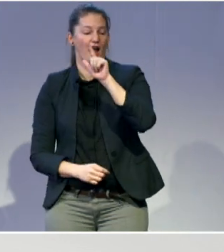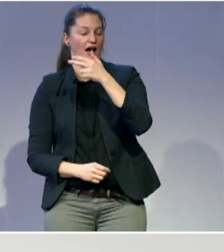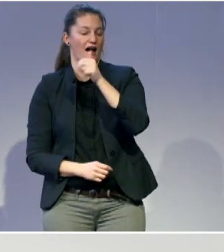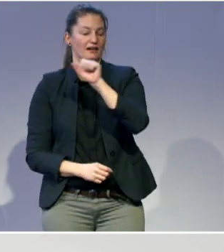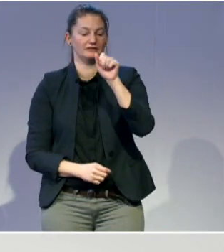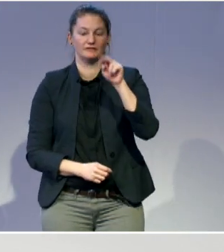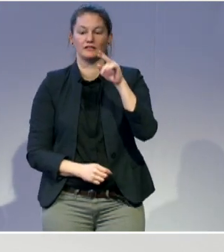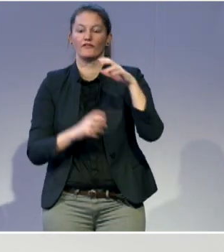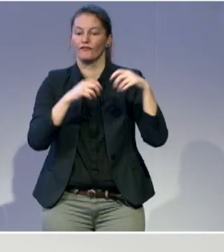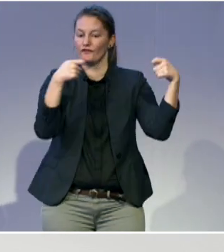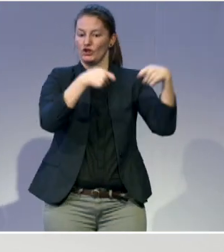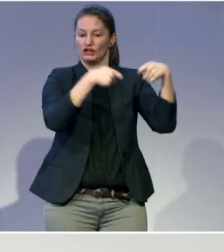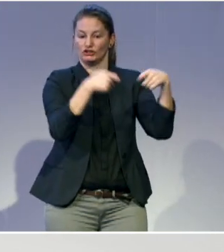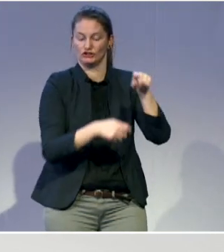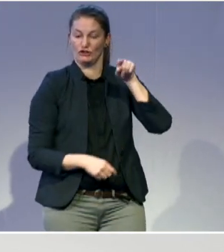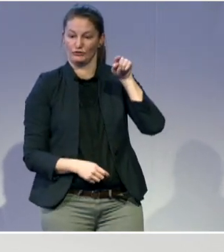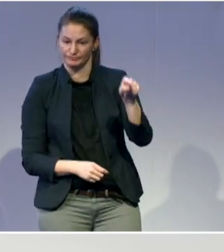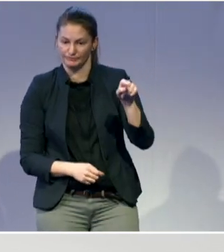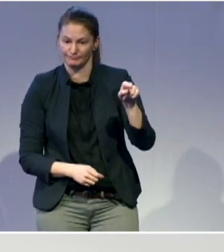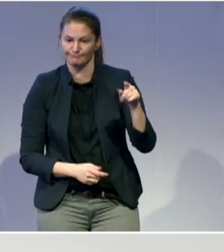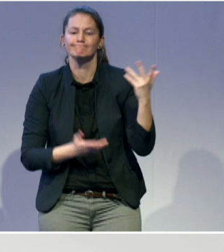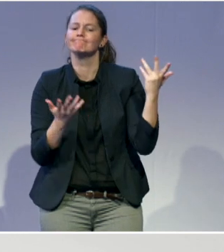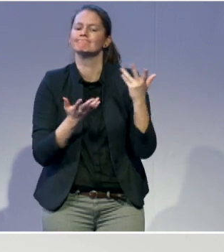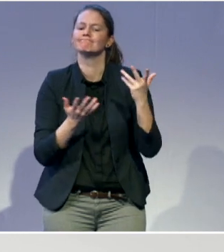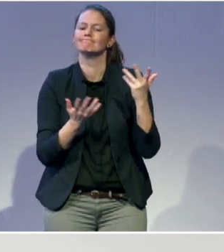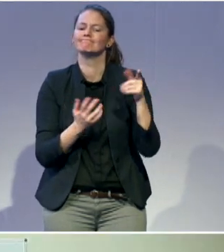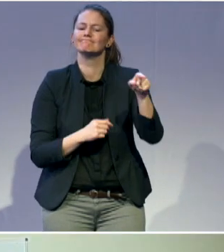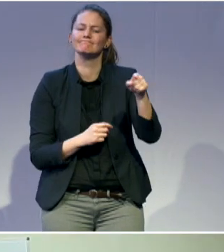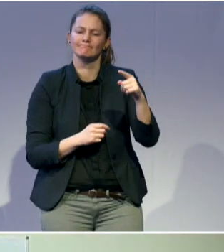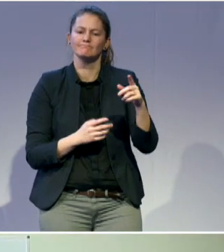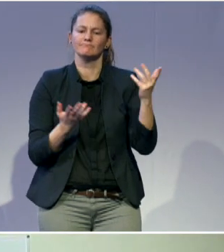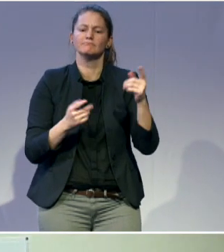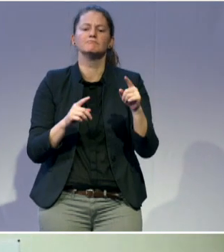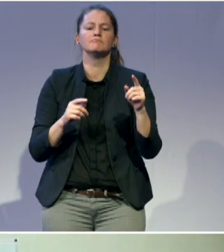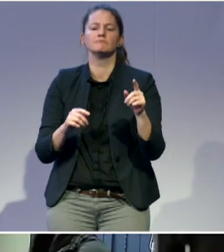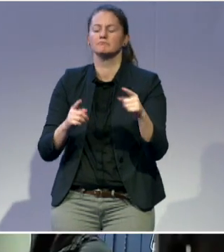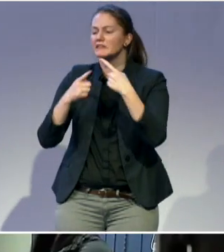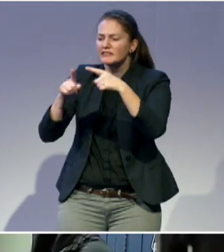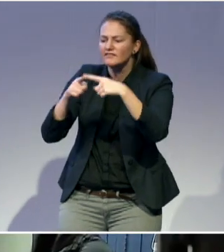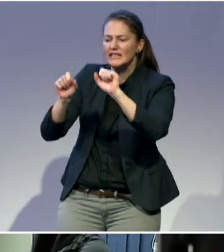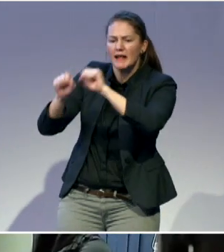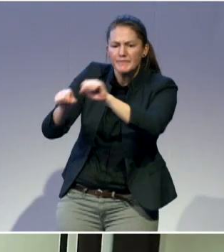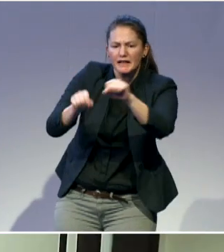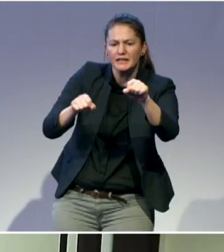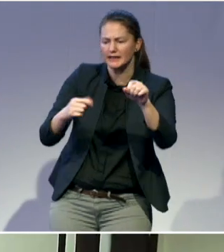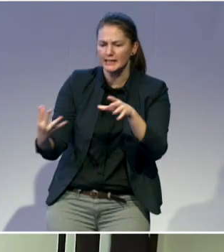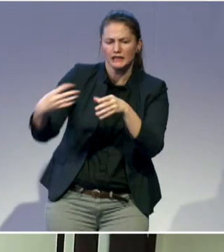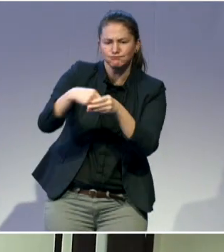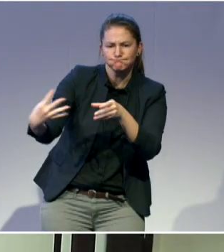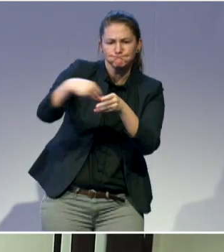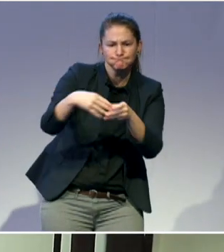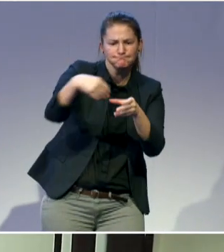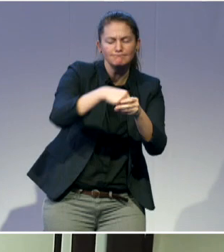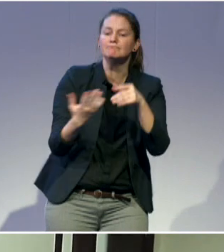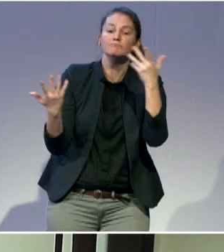Al Hassan Foundation for Differently Abled Inclusion aims for the physical and financial independence